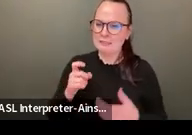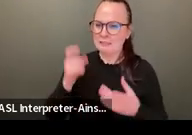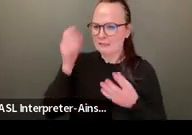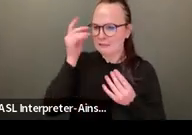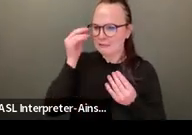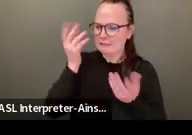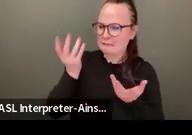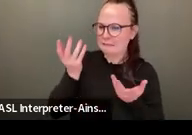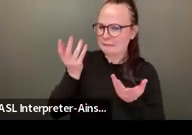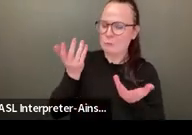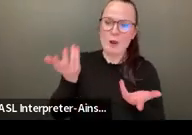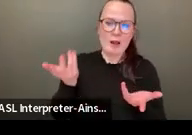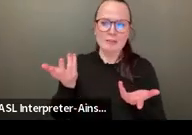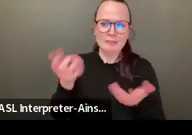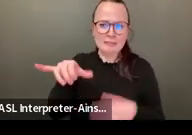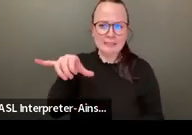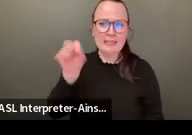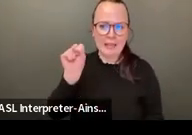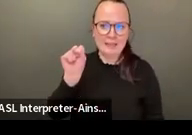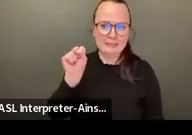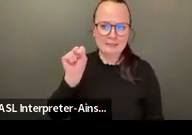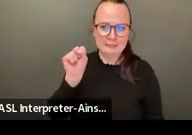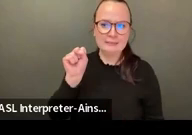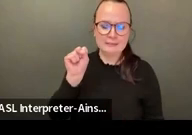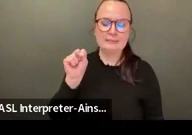mean, yes, I would.